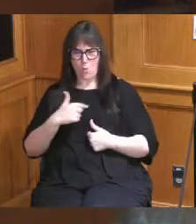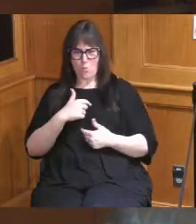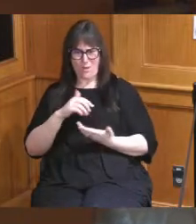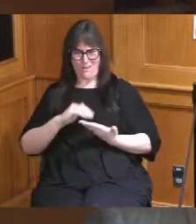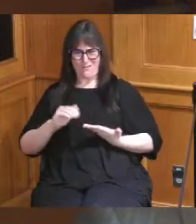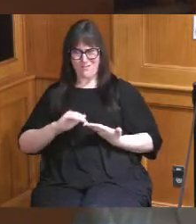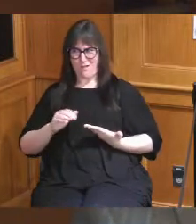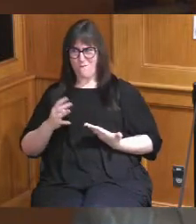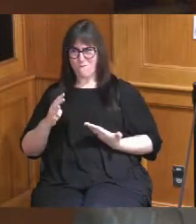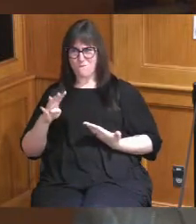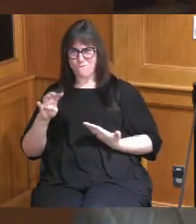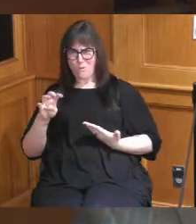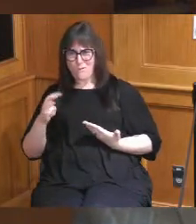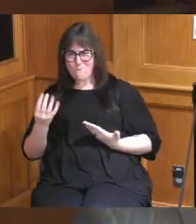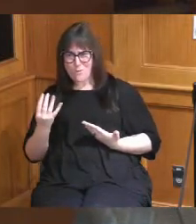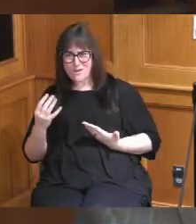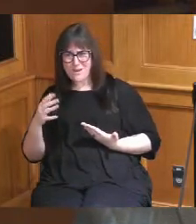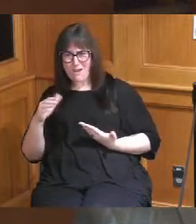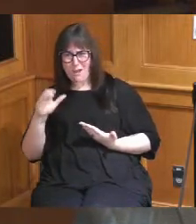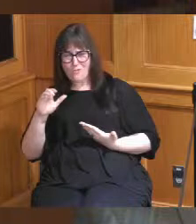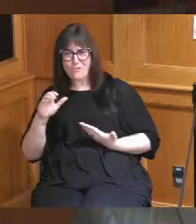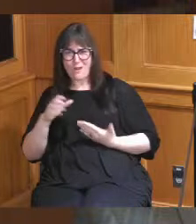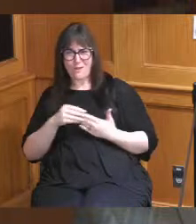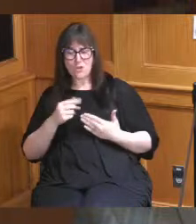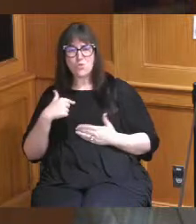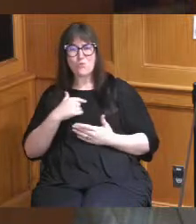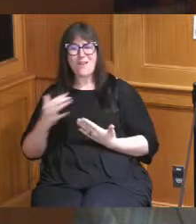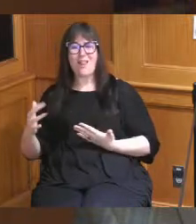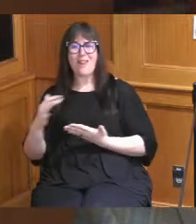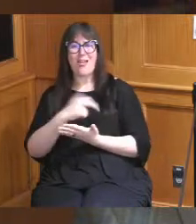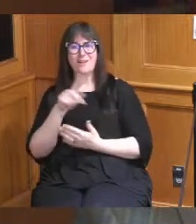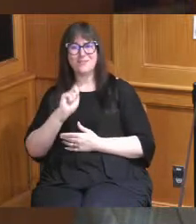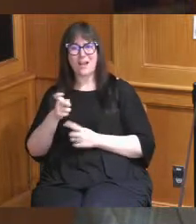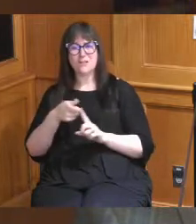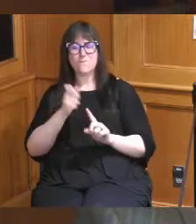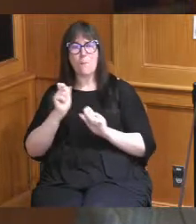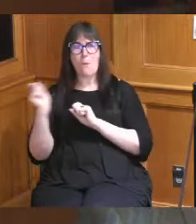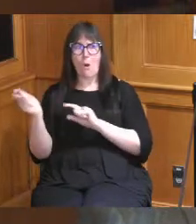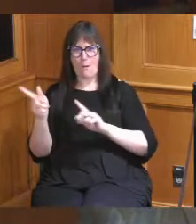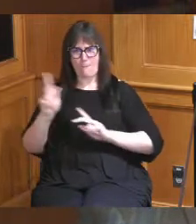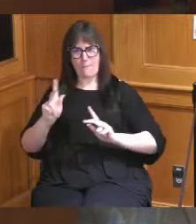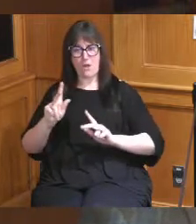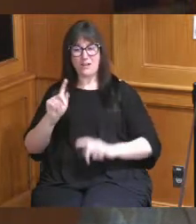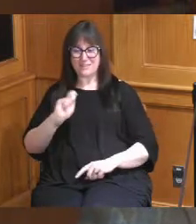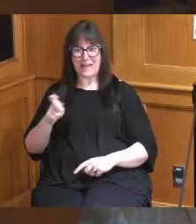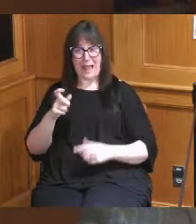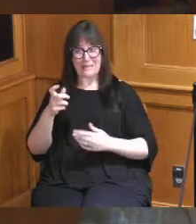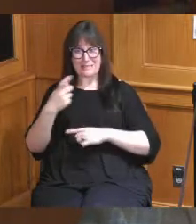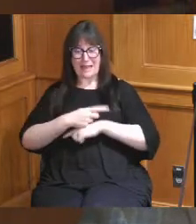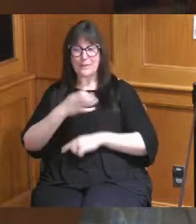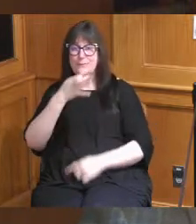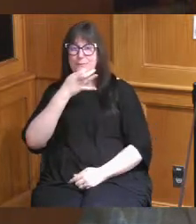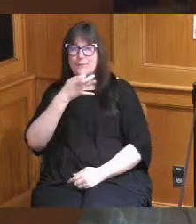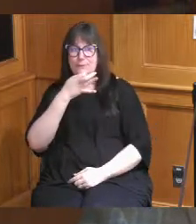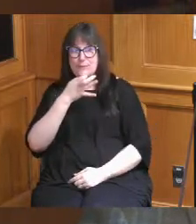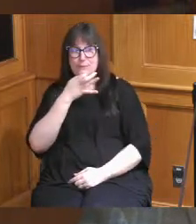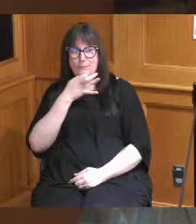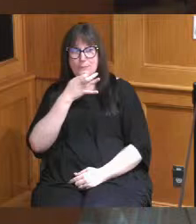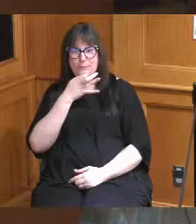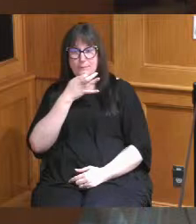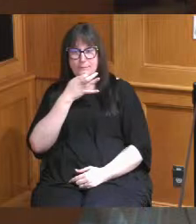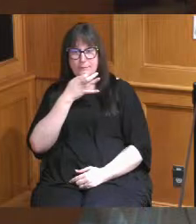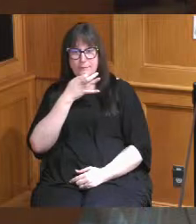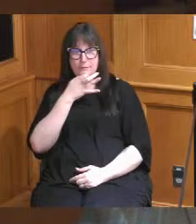$1,400. We collect taxes from everybody. And on tax day, which is coming up, somehow,